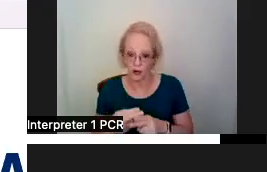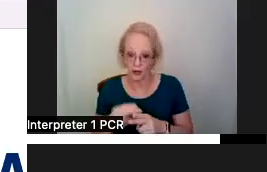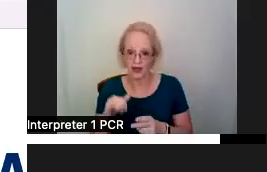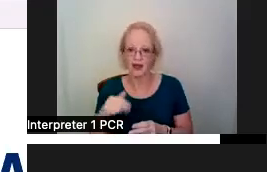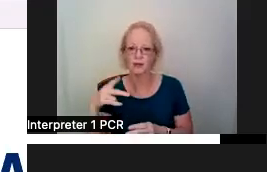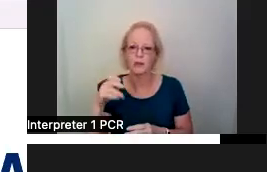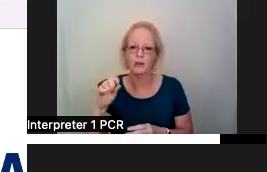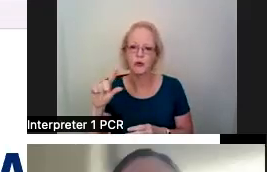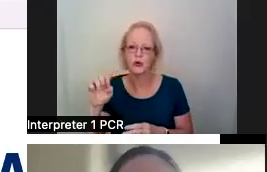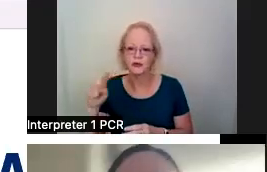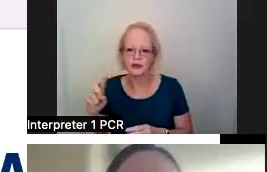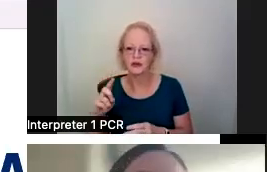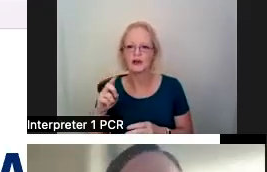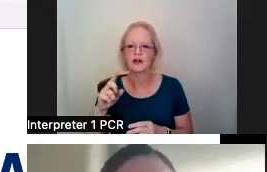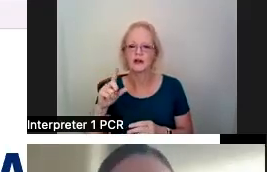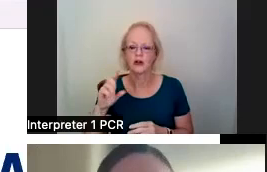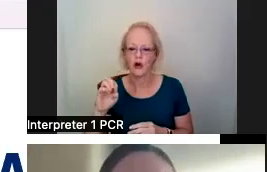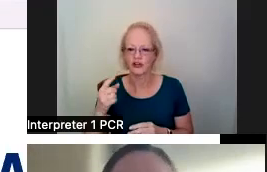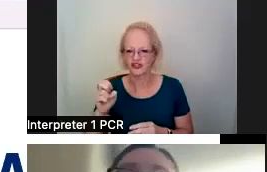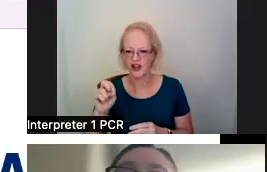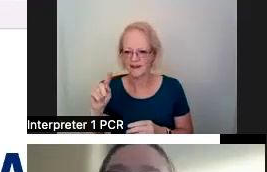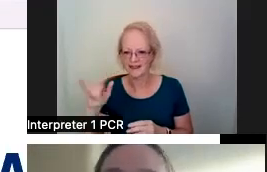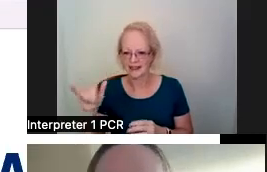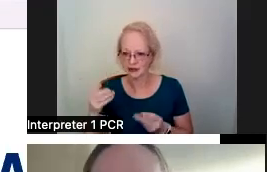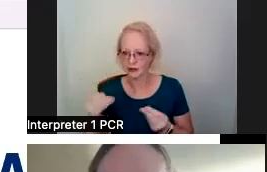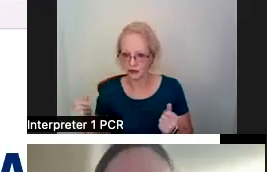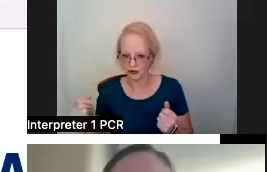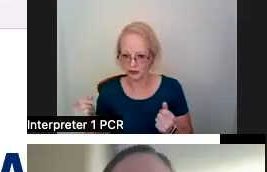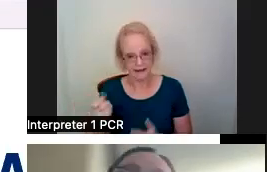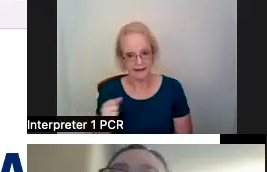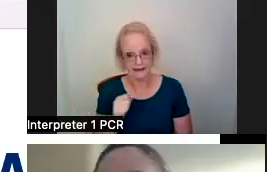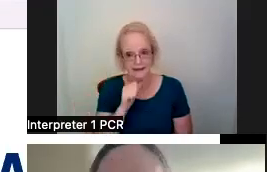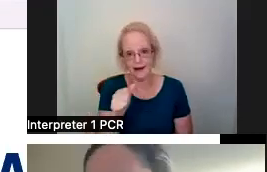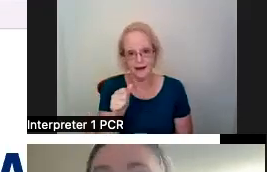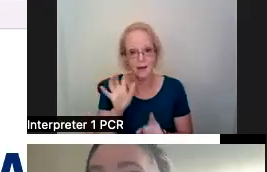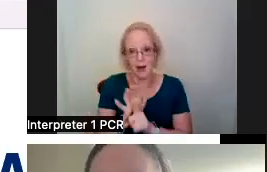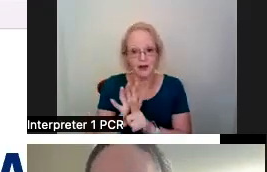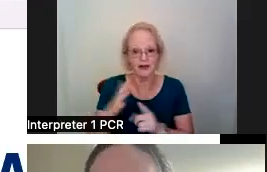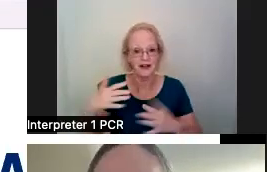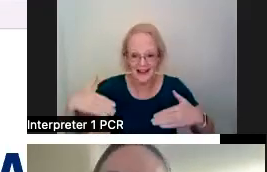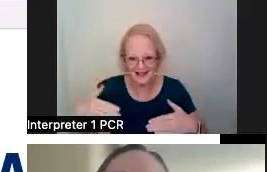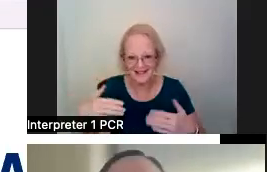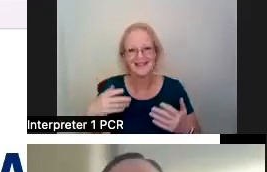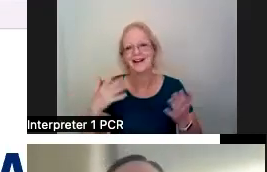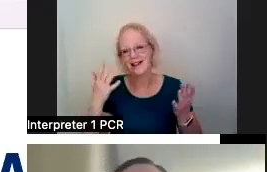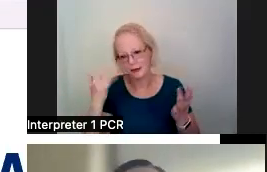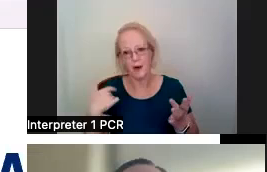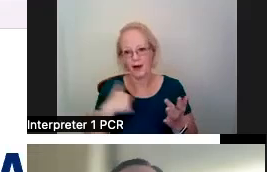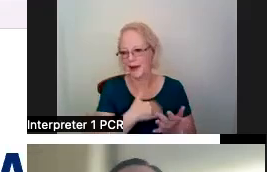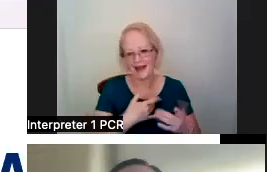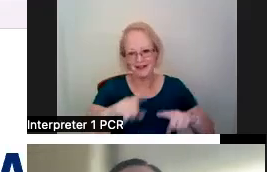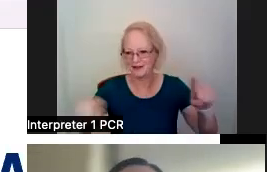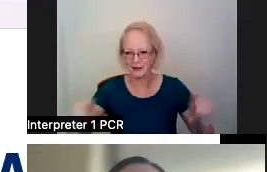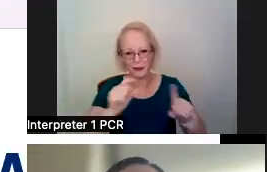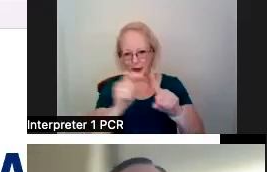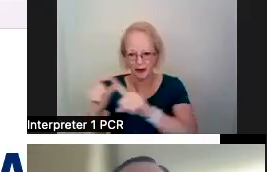solutions. Because this is not yet a popular thing, we all have a different term for it. But the